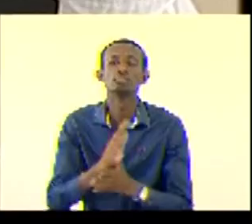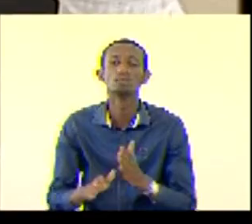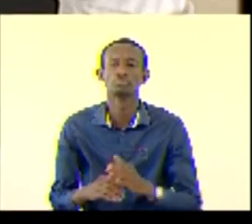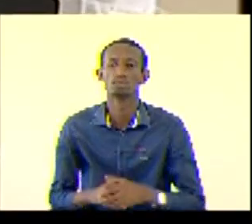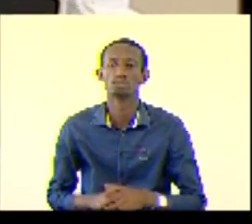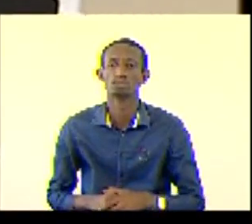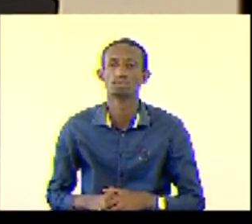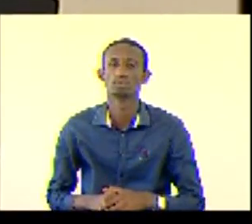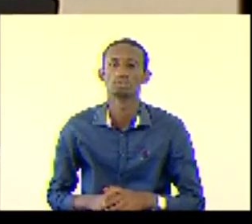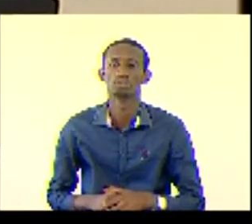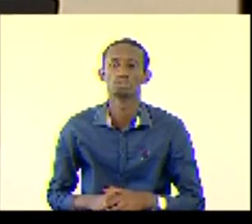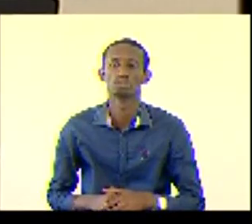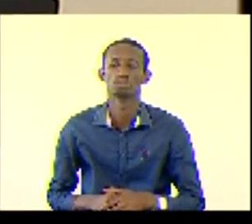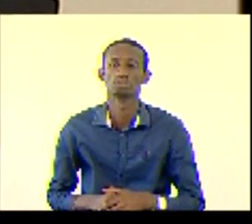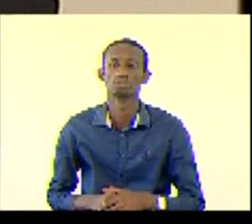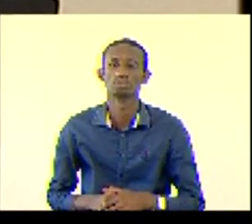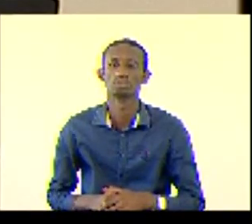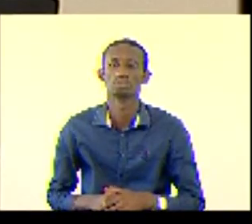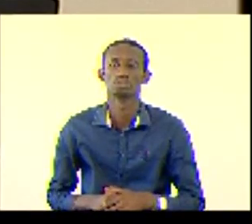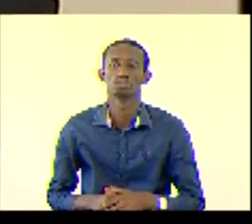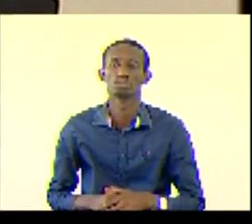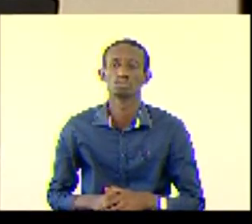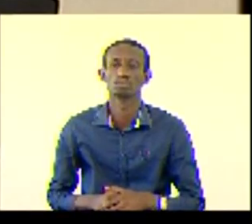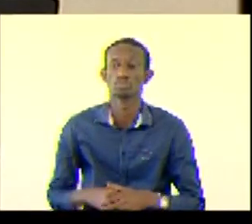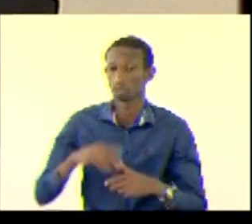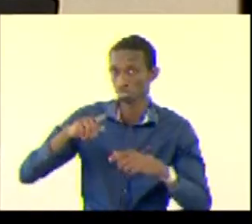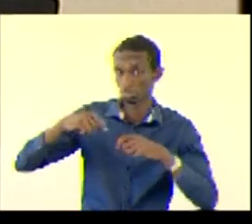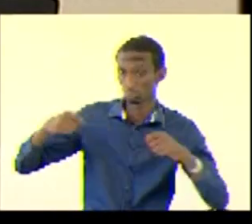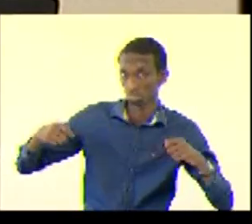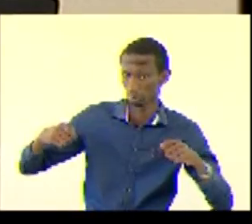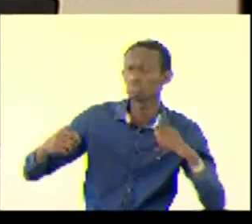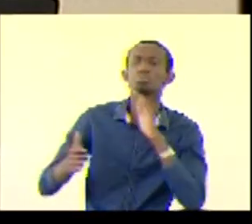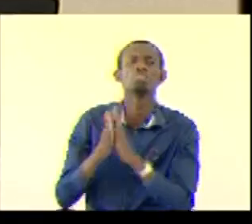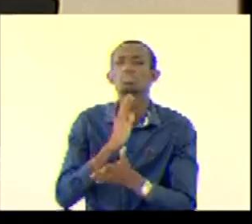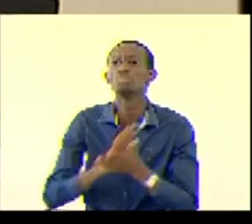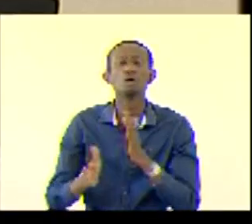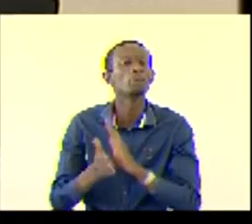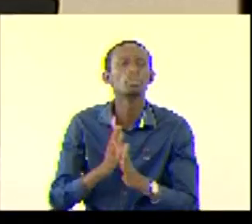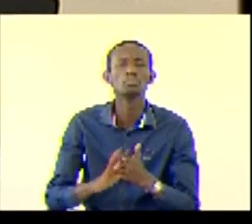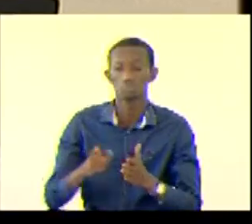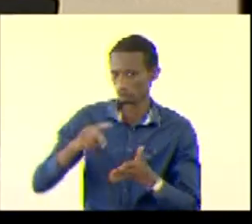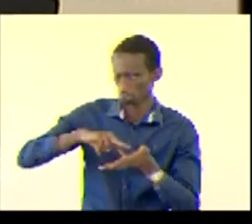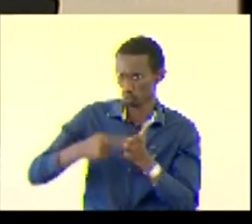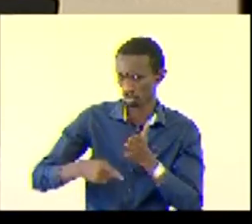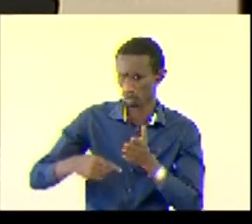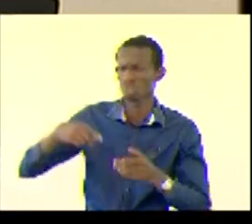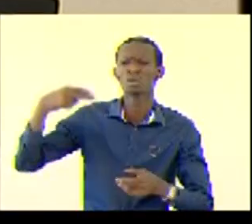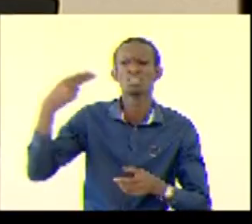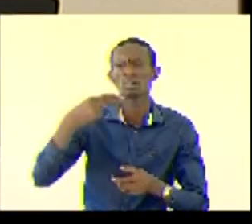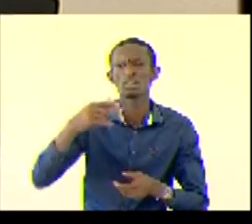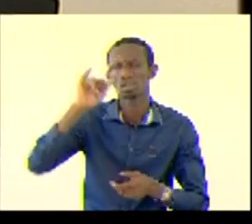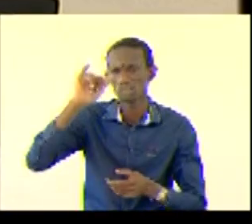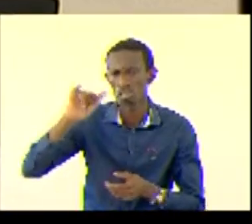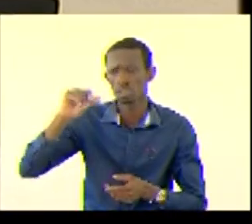Oh, that is the end point of the reaction. Reaction ending means what? Hydrogen peroxide is no longer decomposing.